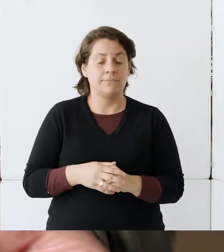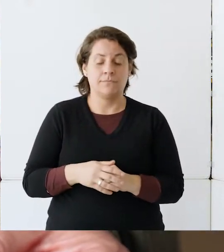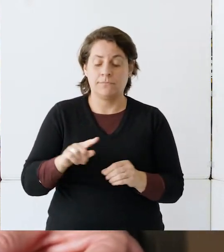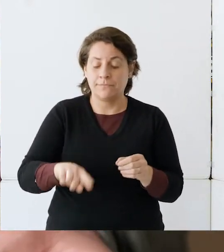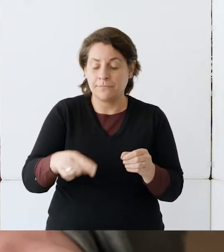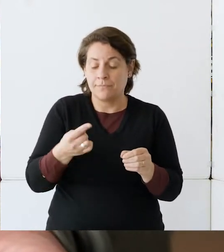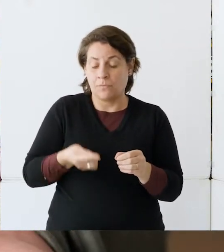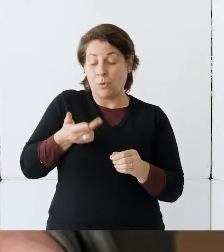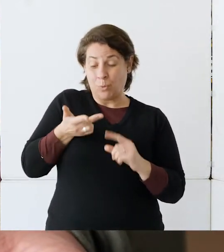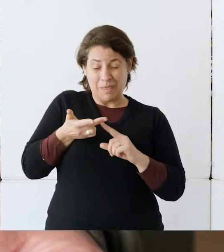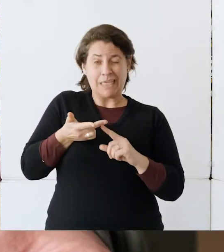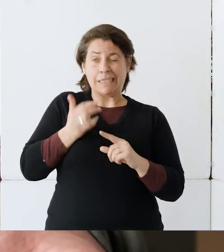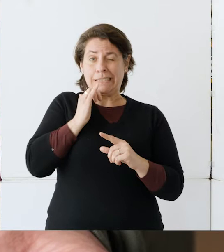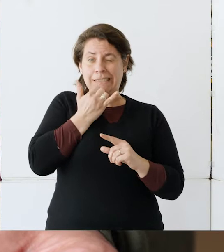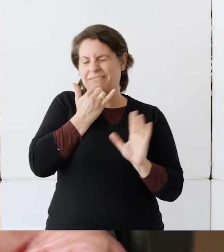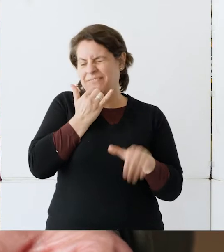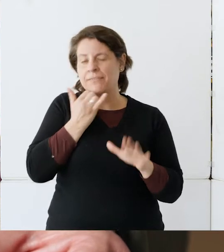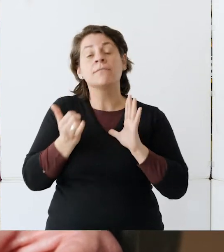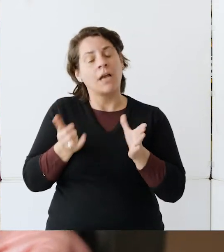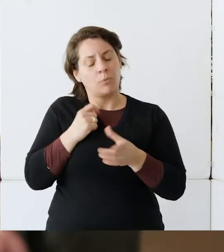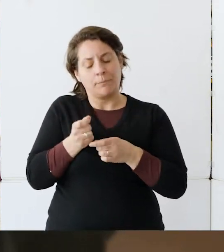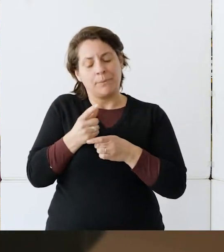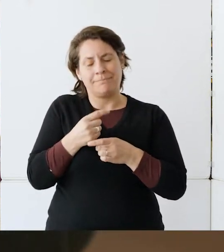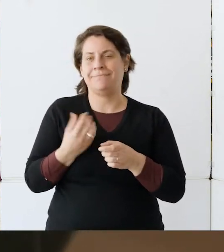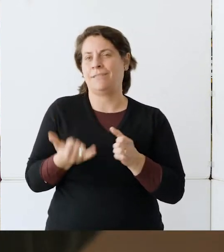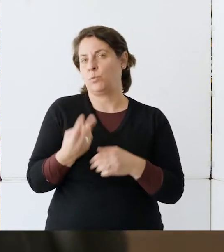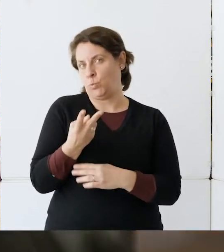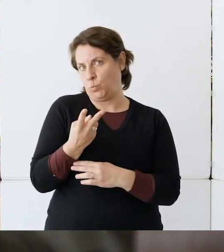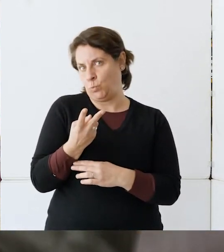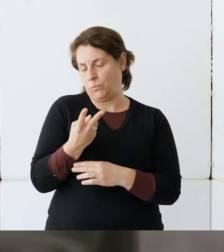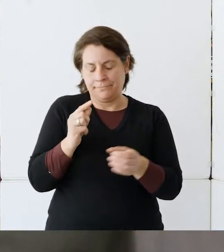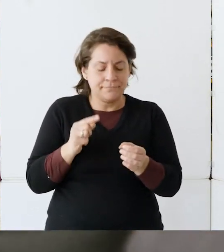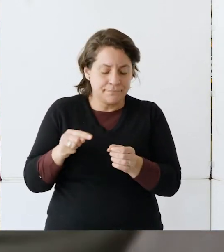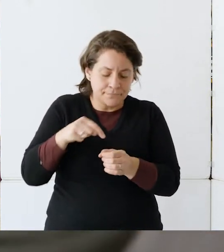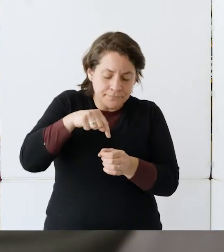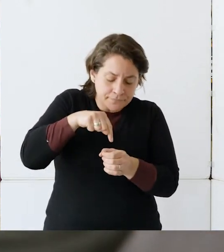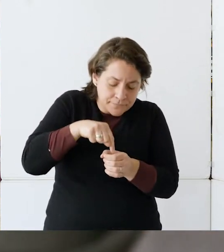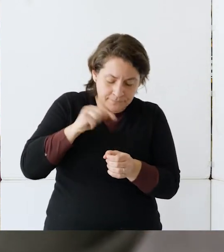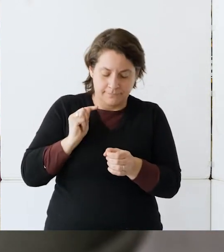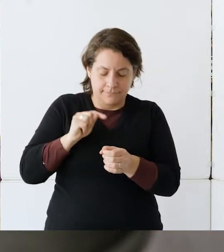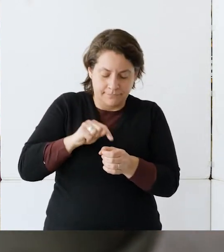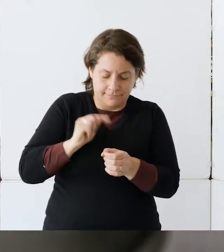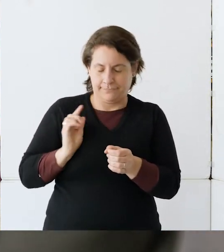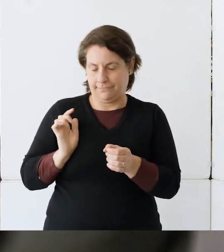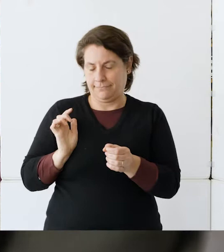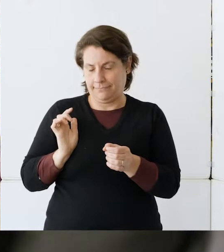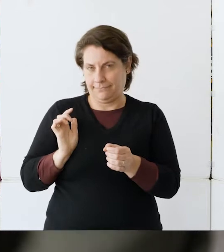I picked up 3, which is okay. I'm going to knock one down and then very